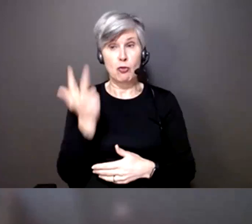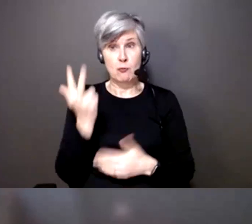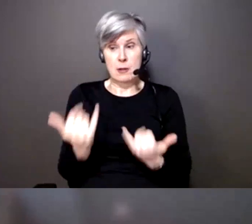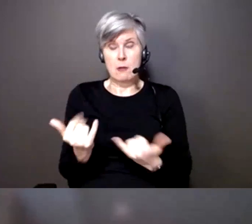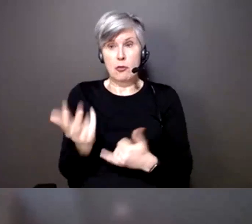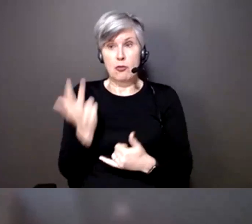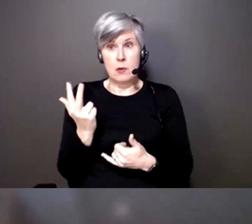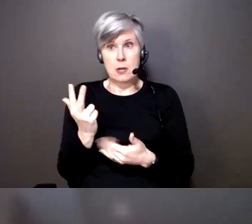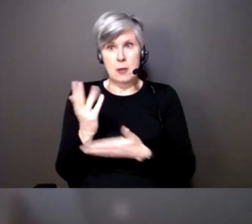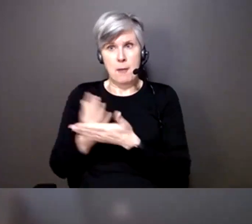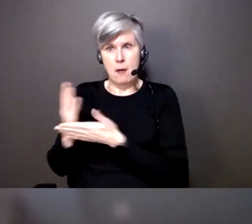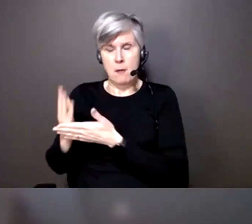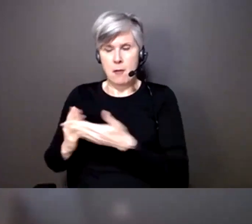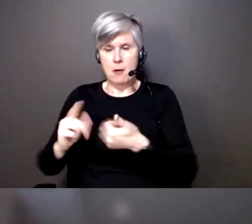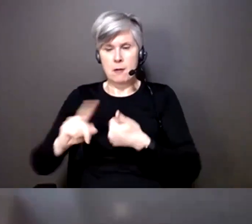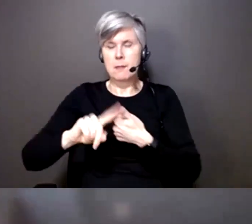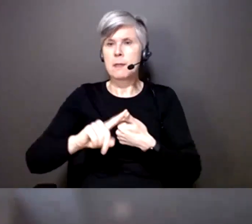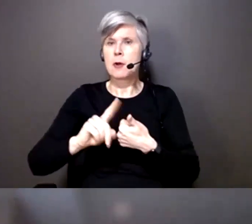conversation on